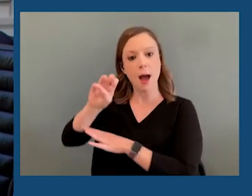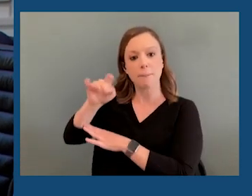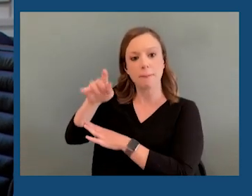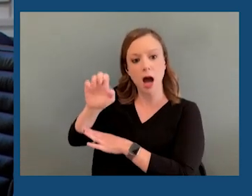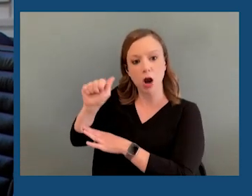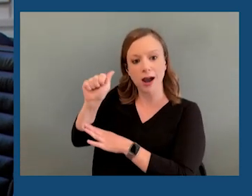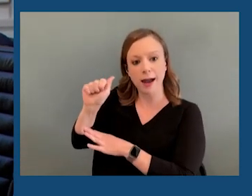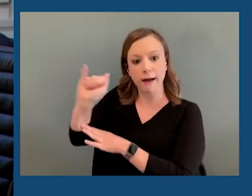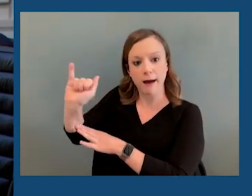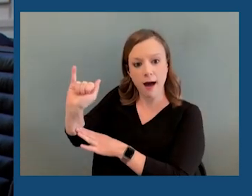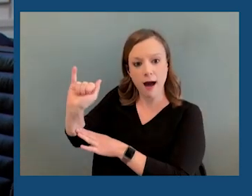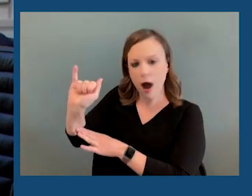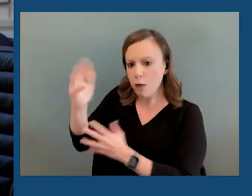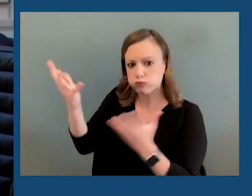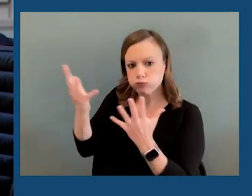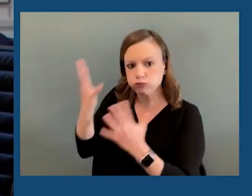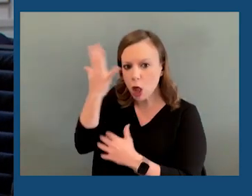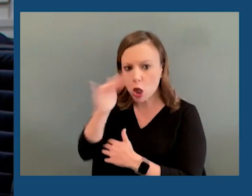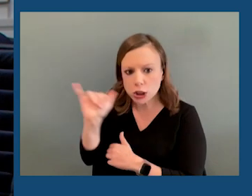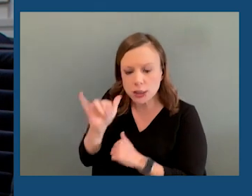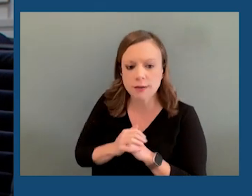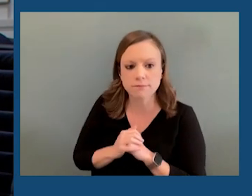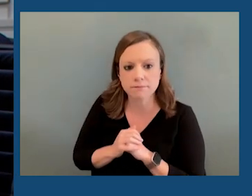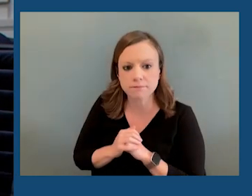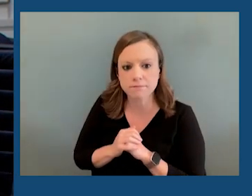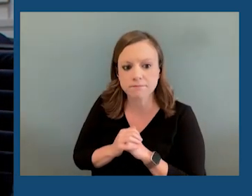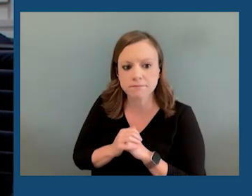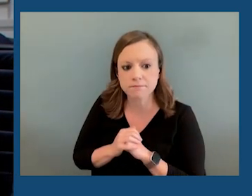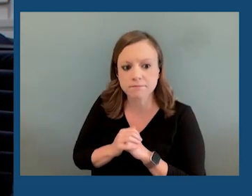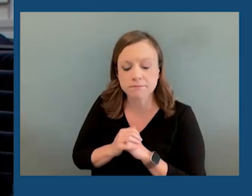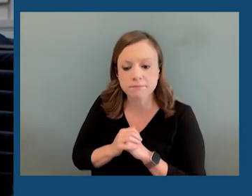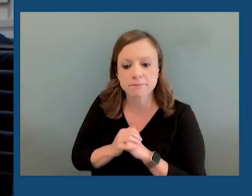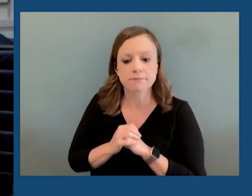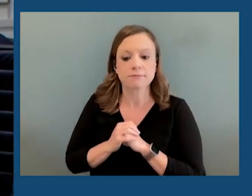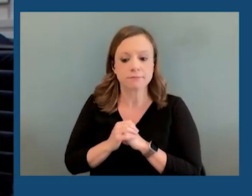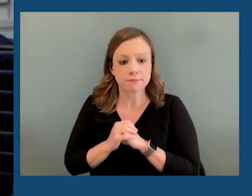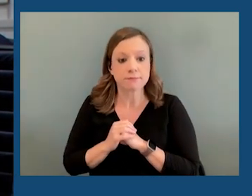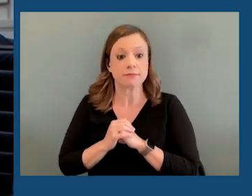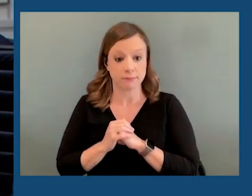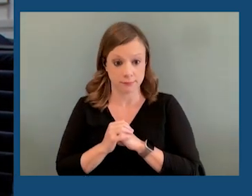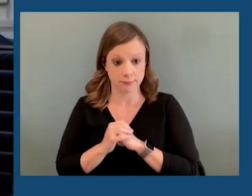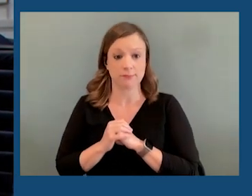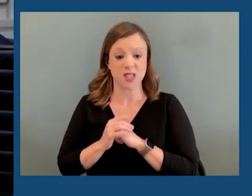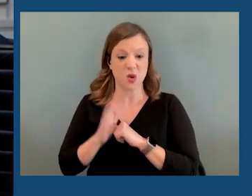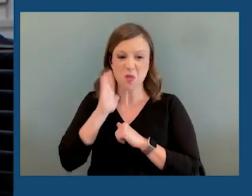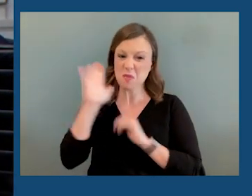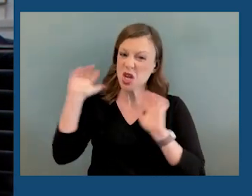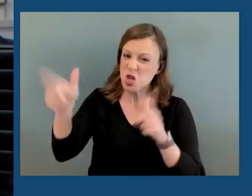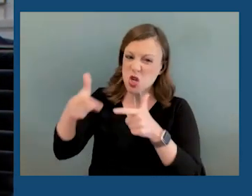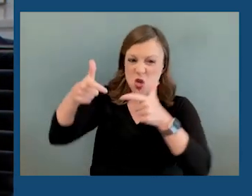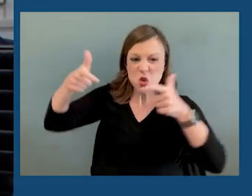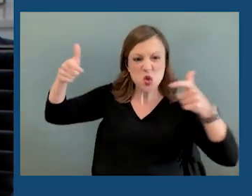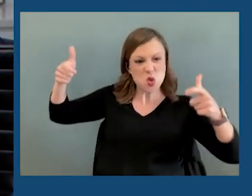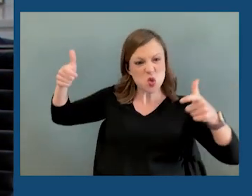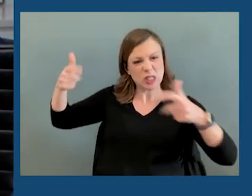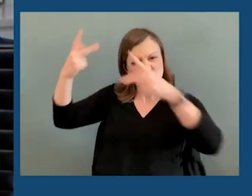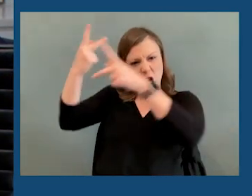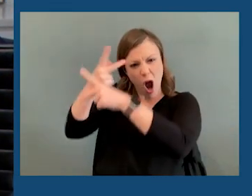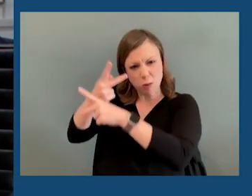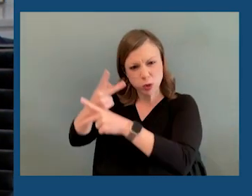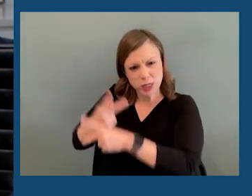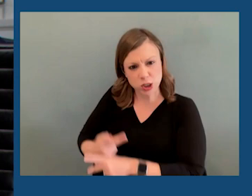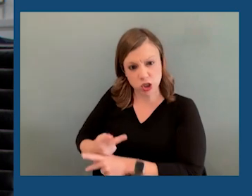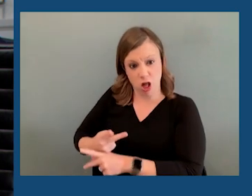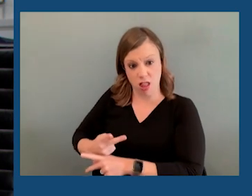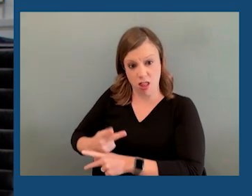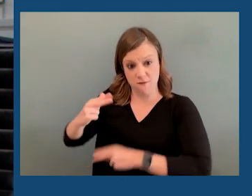Okay, good. What is it going to be? It's going to be a huge computational facility with lots and lots